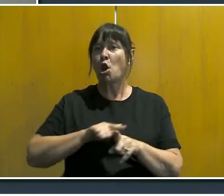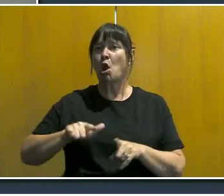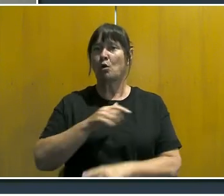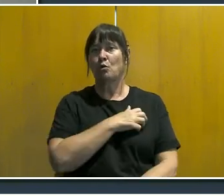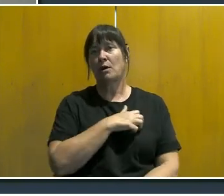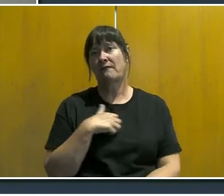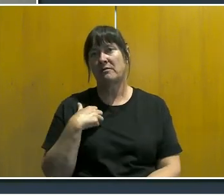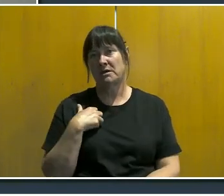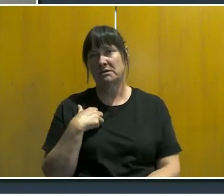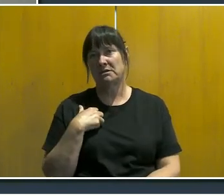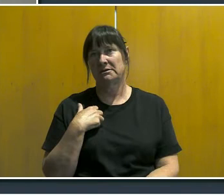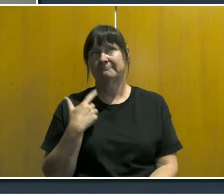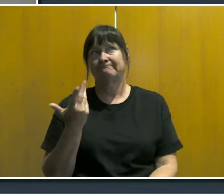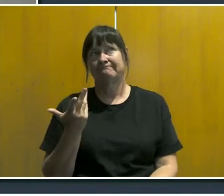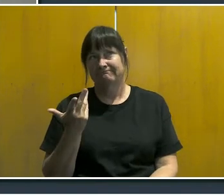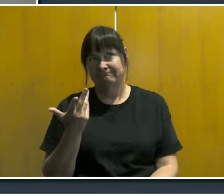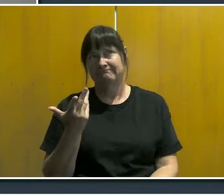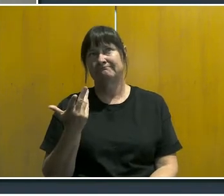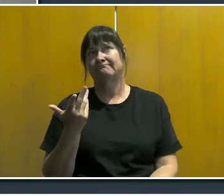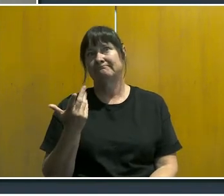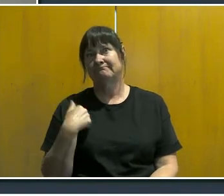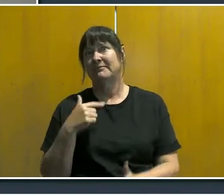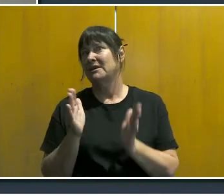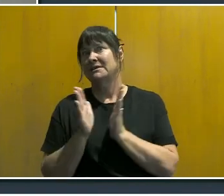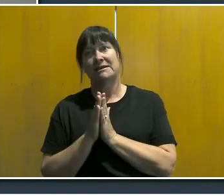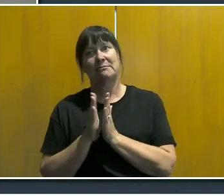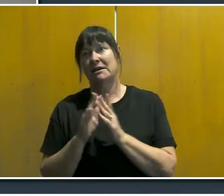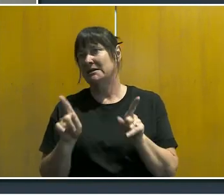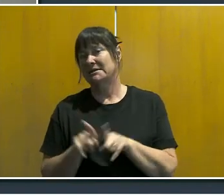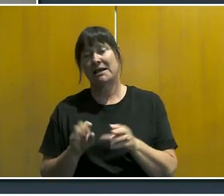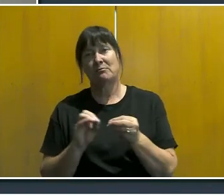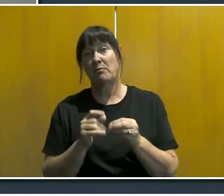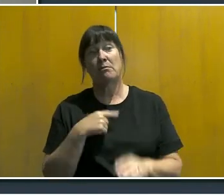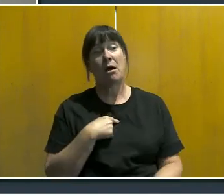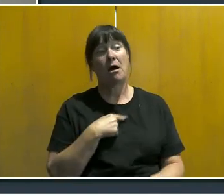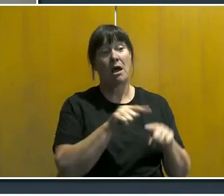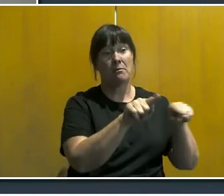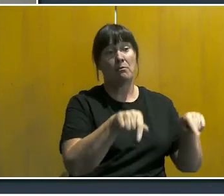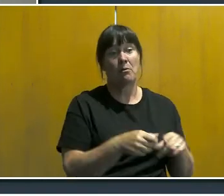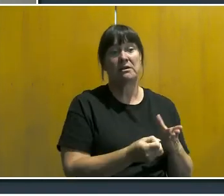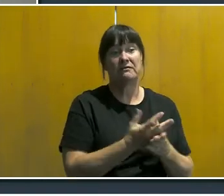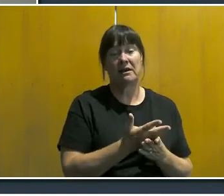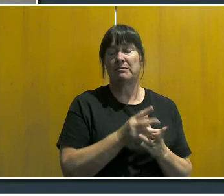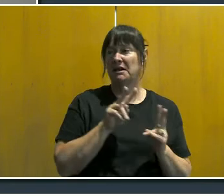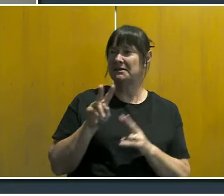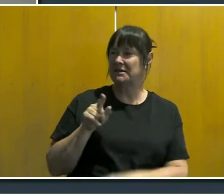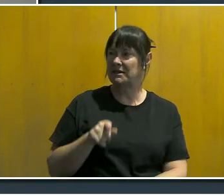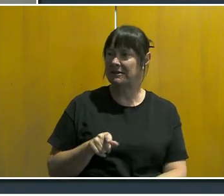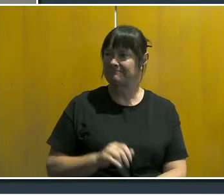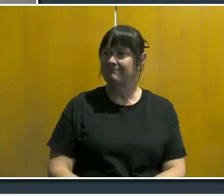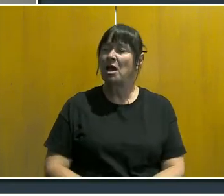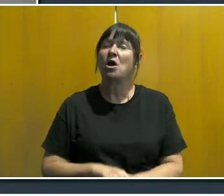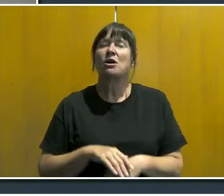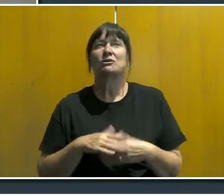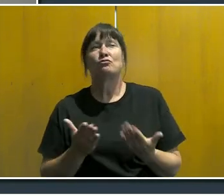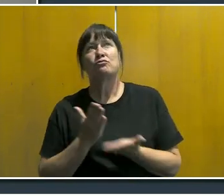as a property developer is falling into that exact same position. So really having a look at this and saying what are the options available to us.